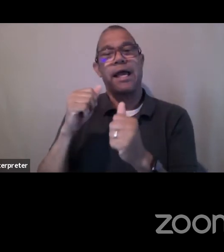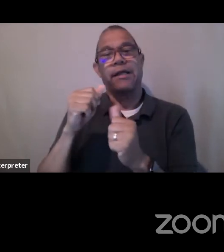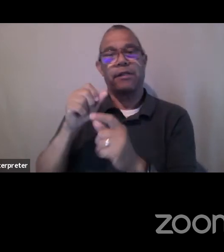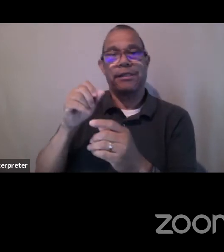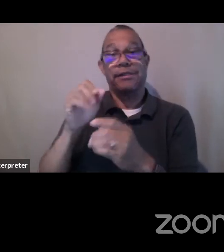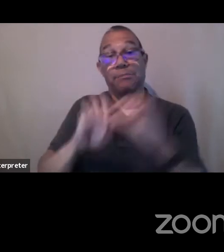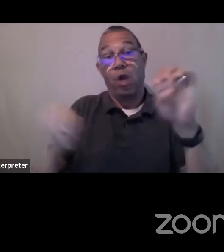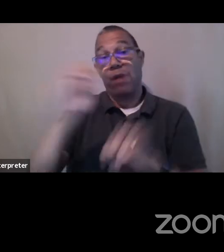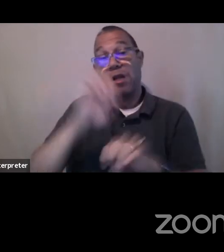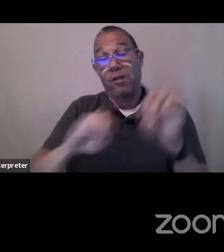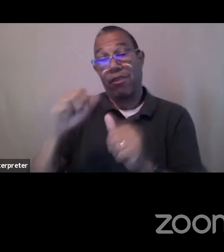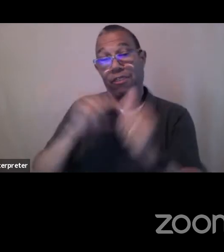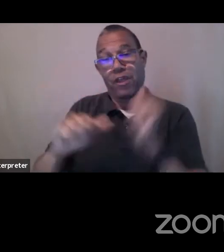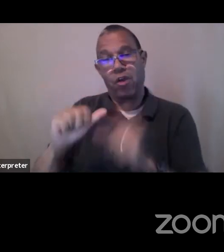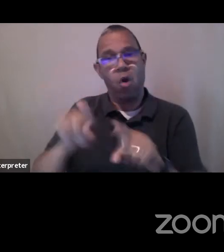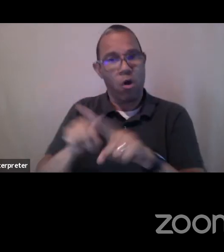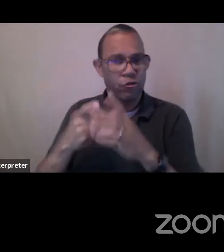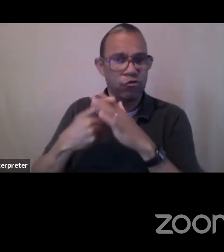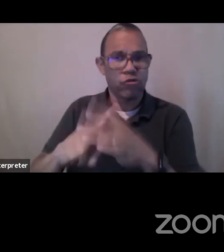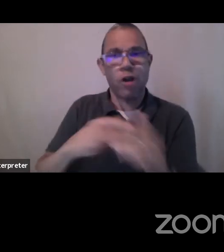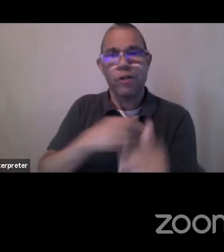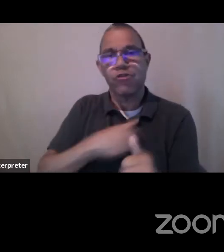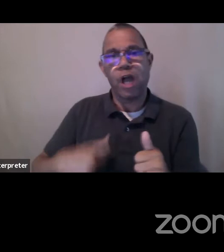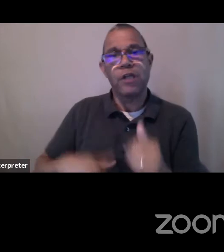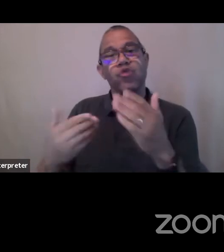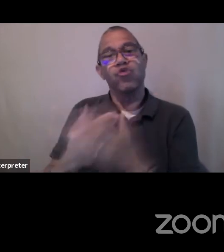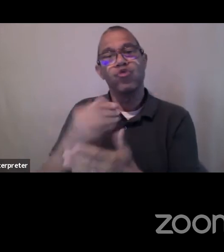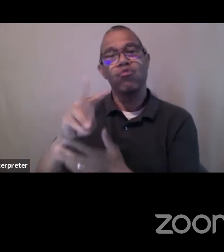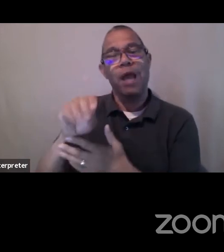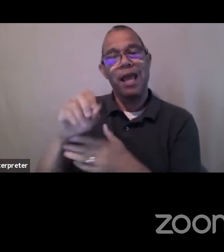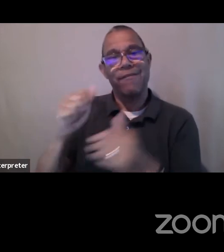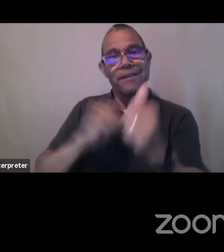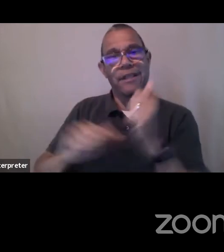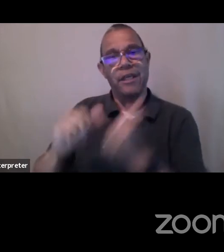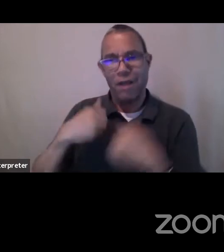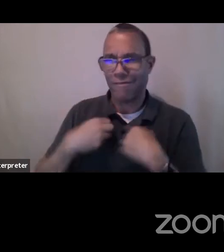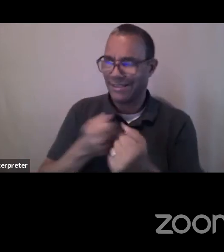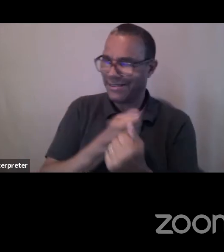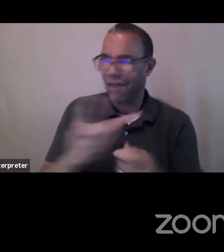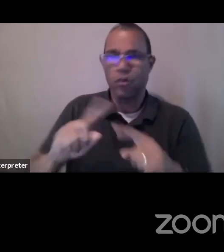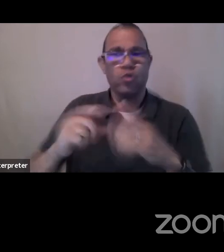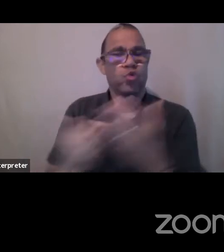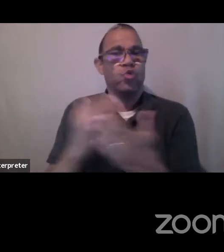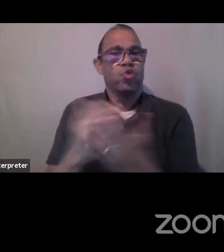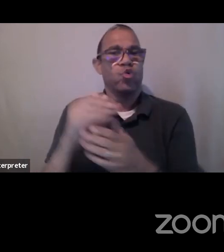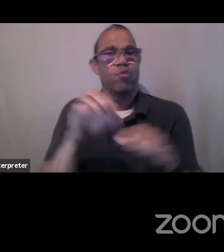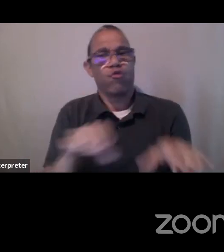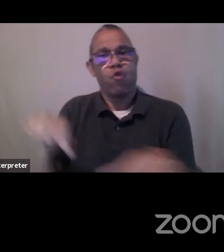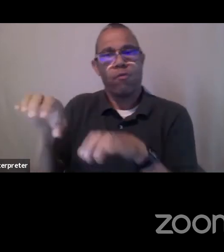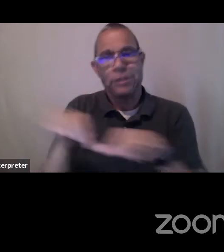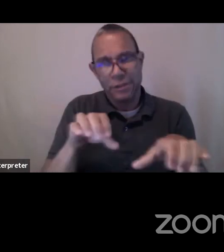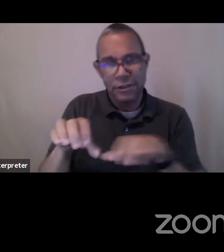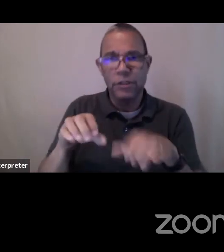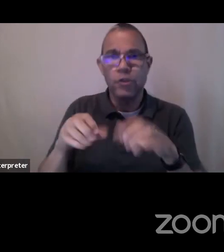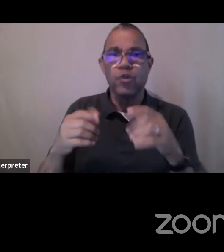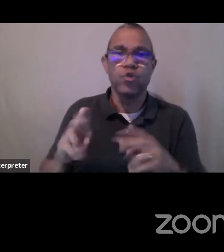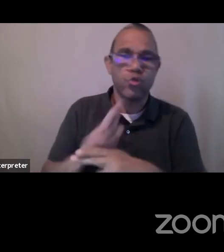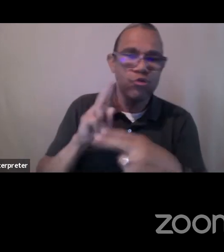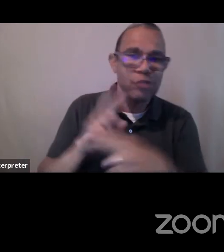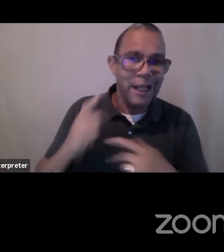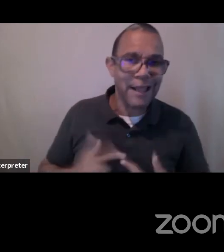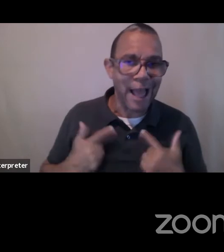Chinese New Wave Theatre Movement by presenting a series of new performances with innovative use of body, live video, and